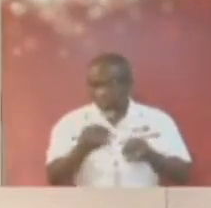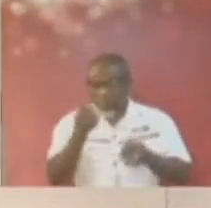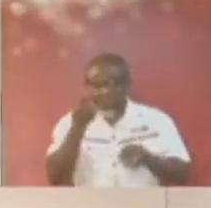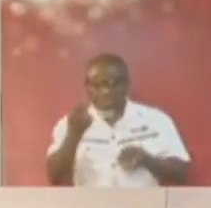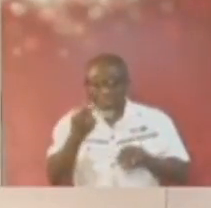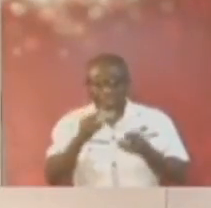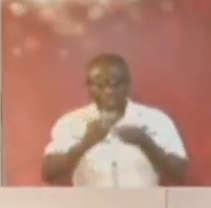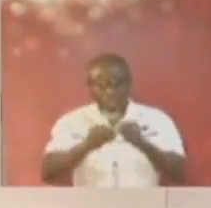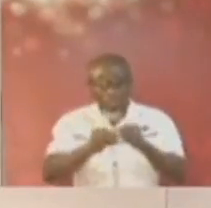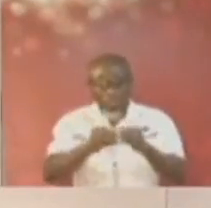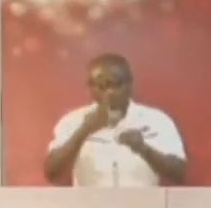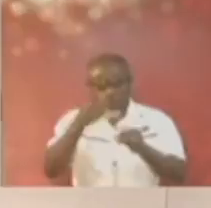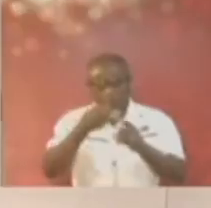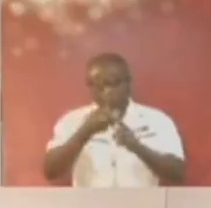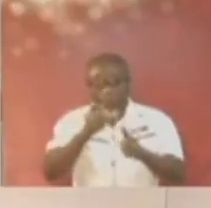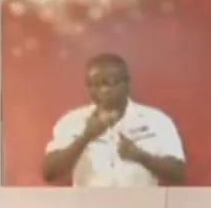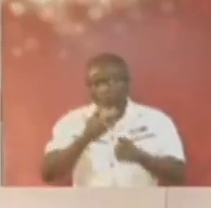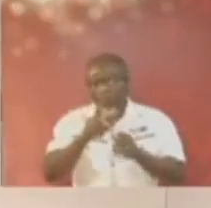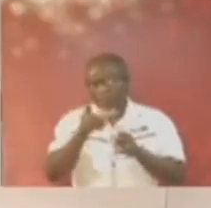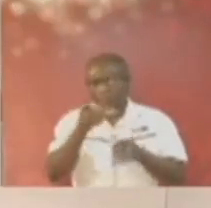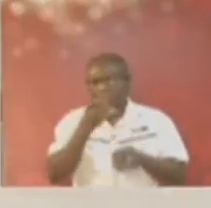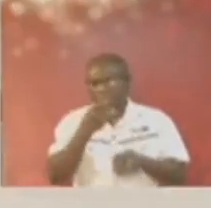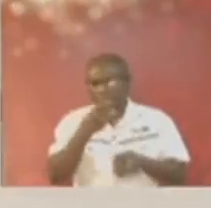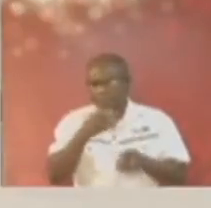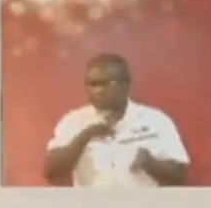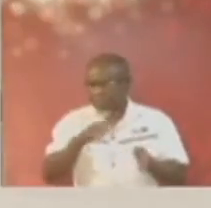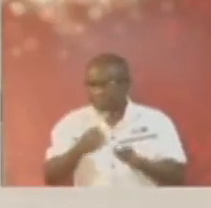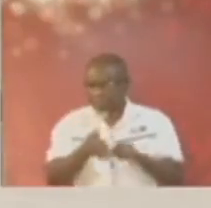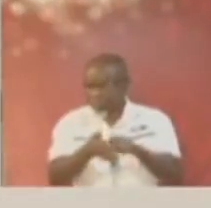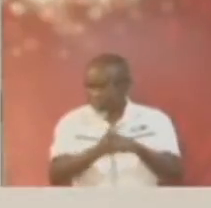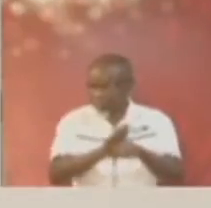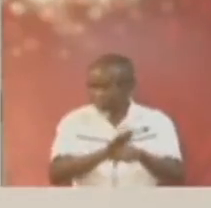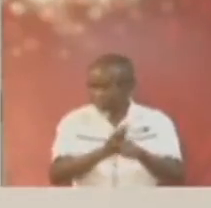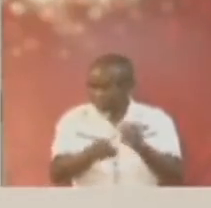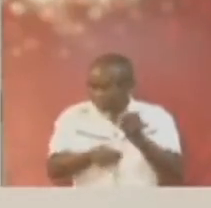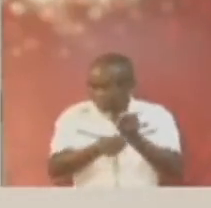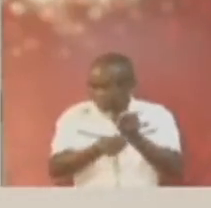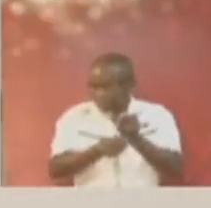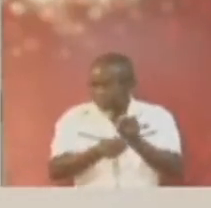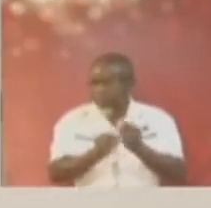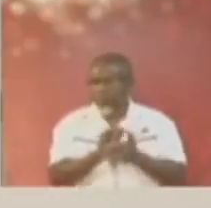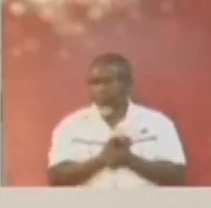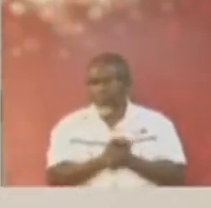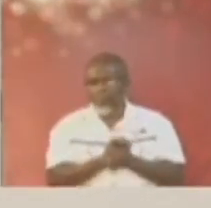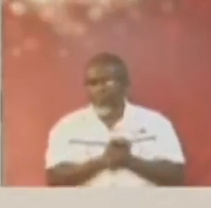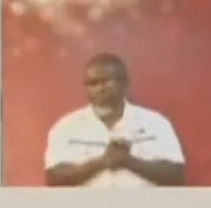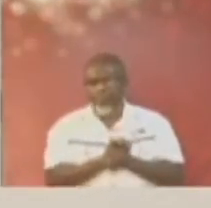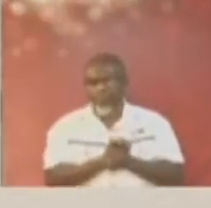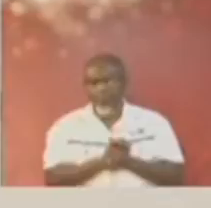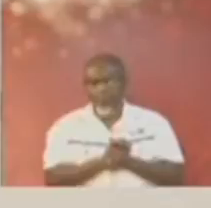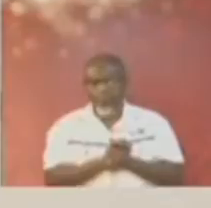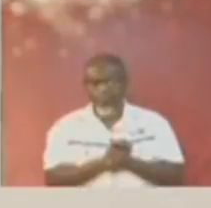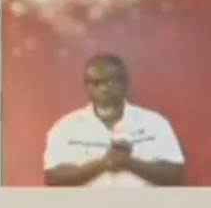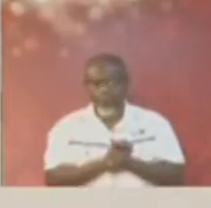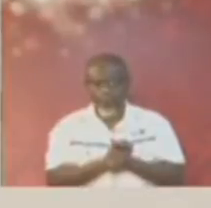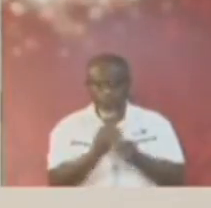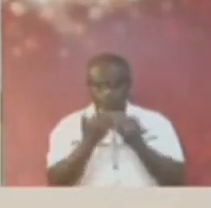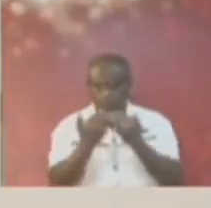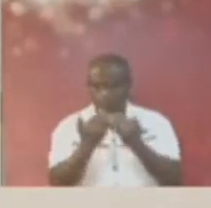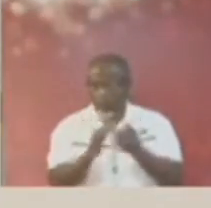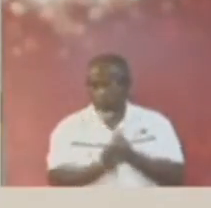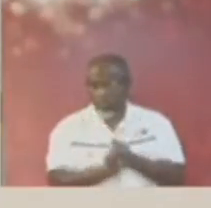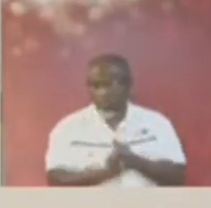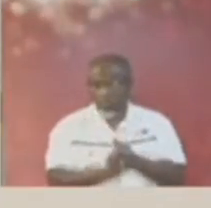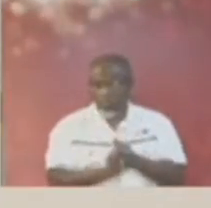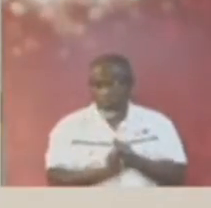Okay, thank you for your two questions. The process for returning a body to the country of